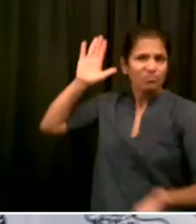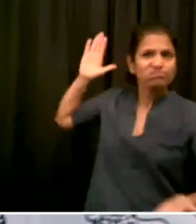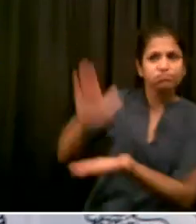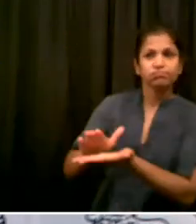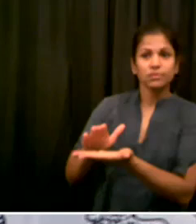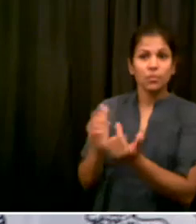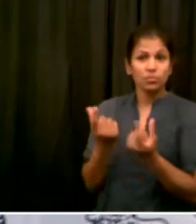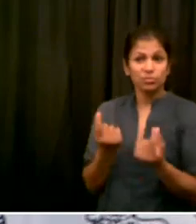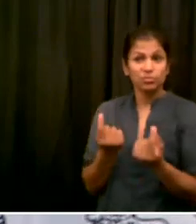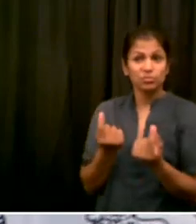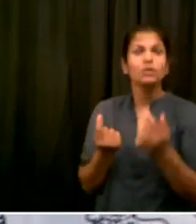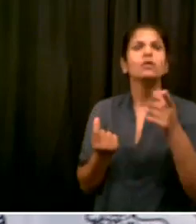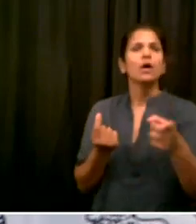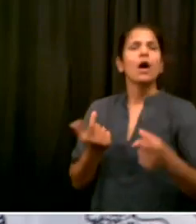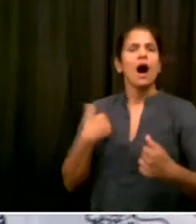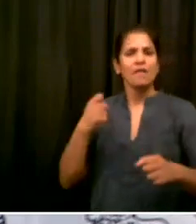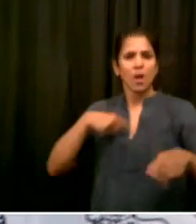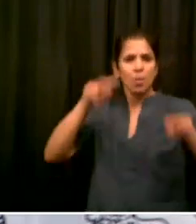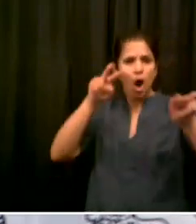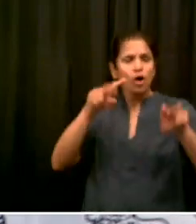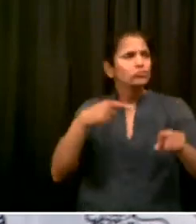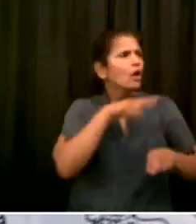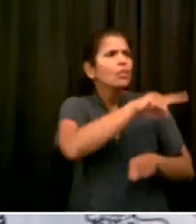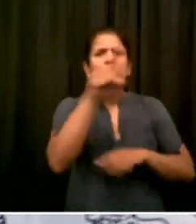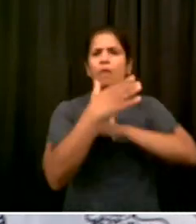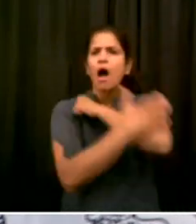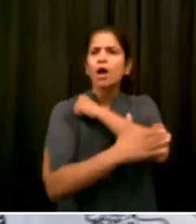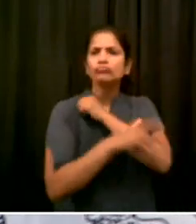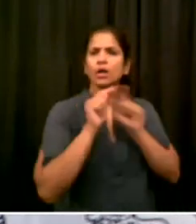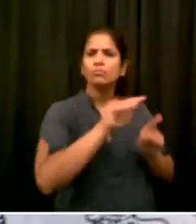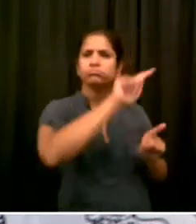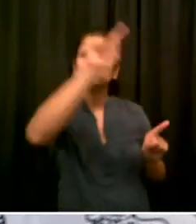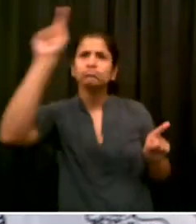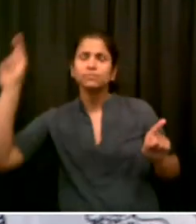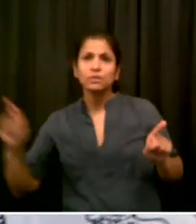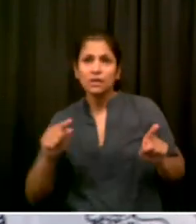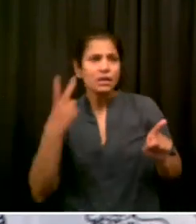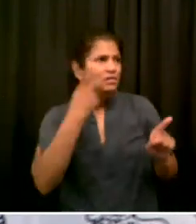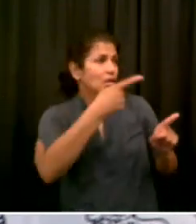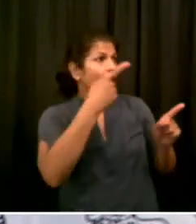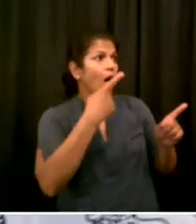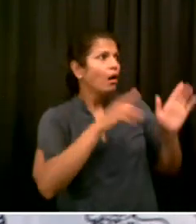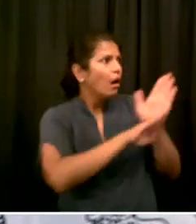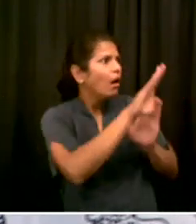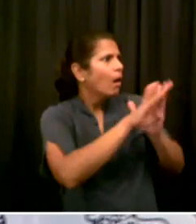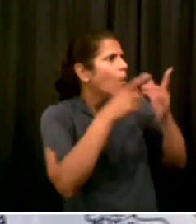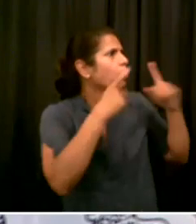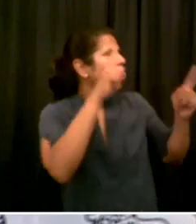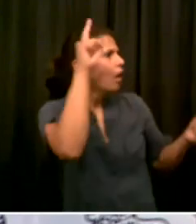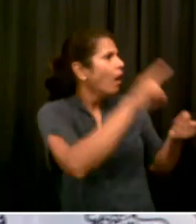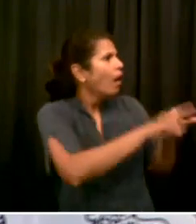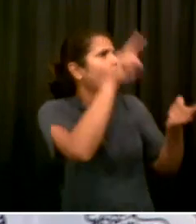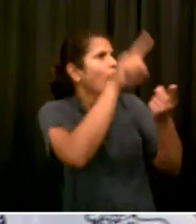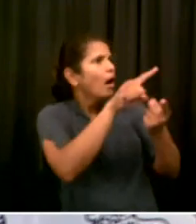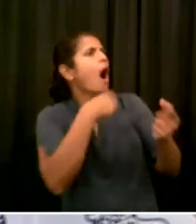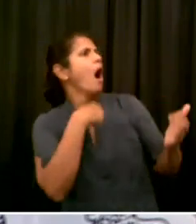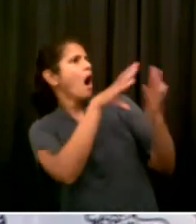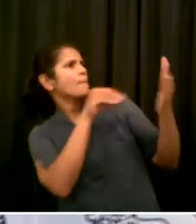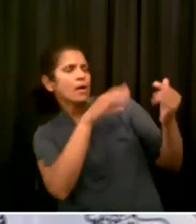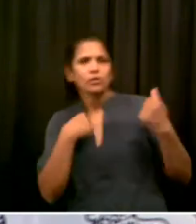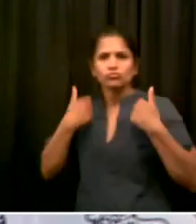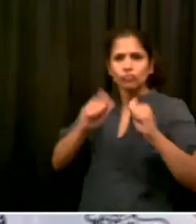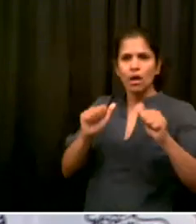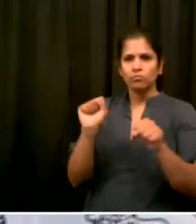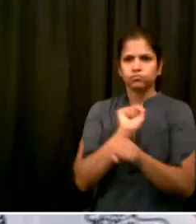lessons, looking at what works and emulating it, in many cases going even farther. We